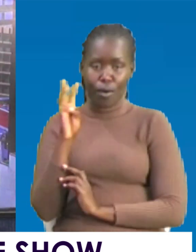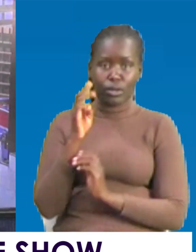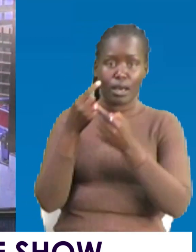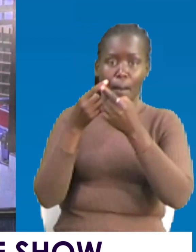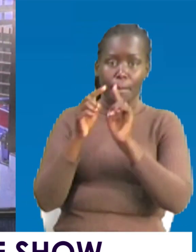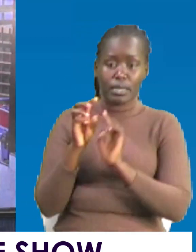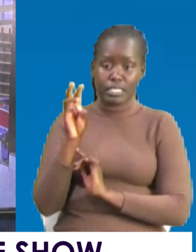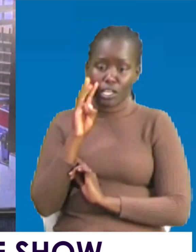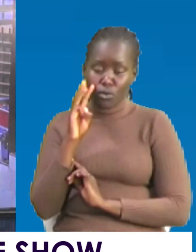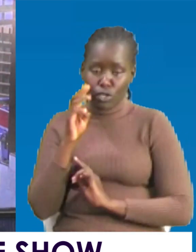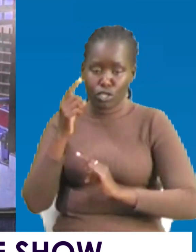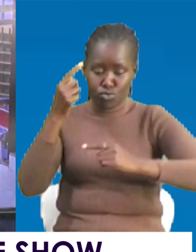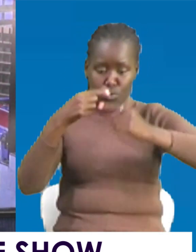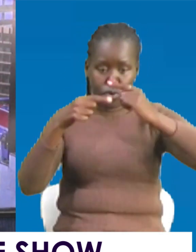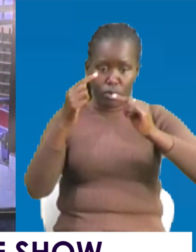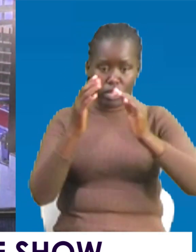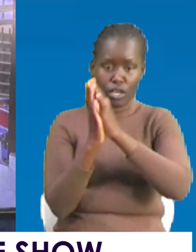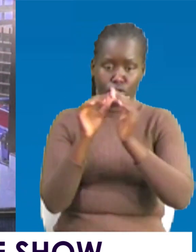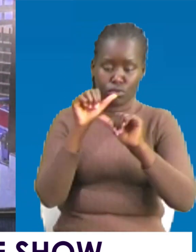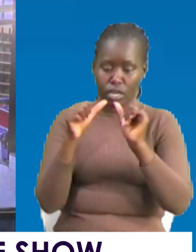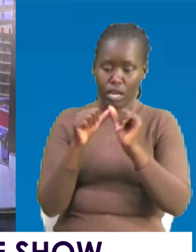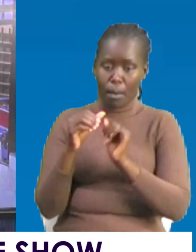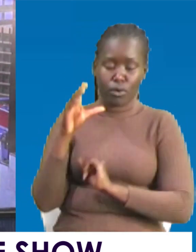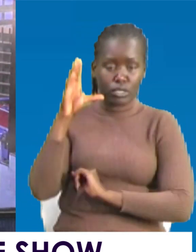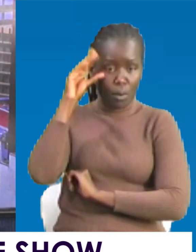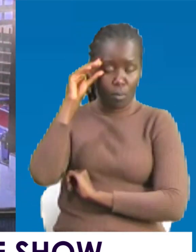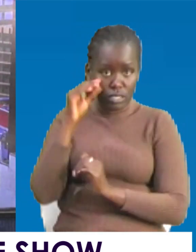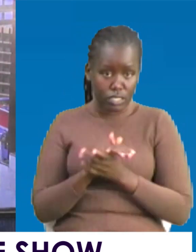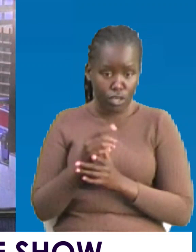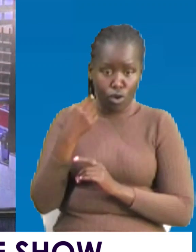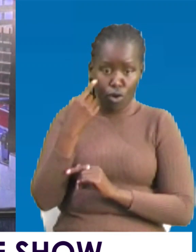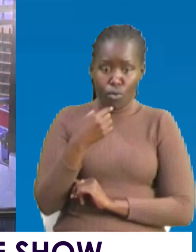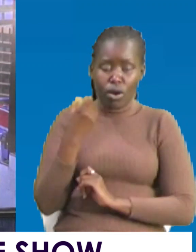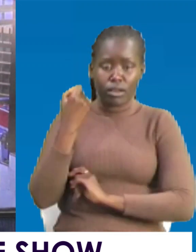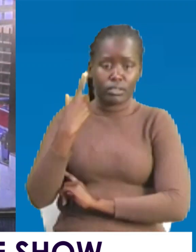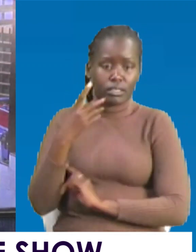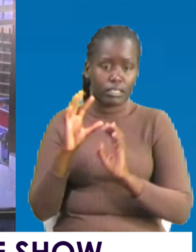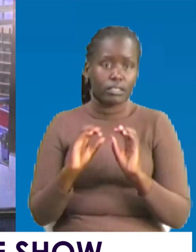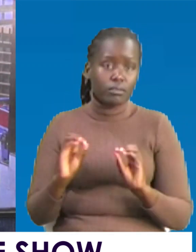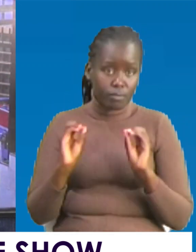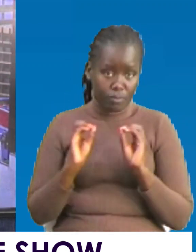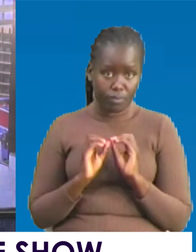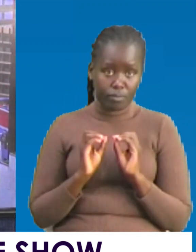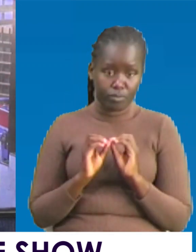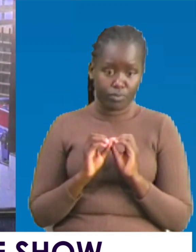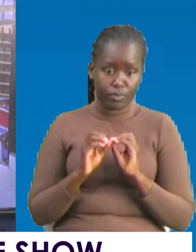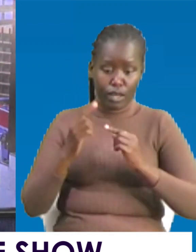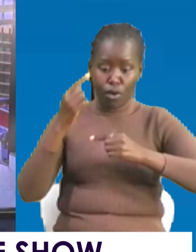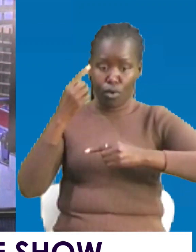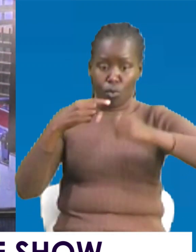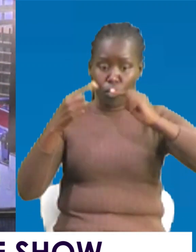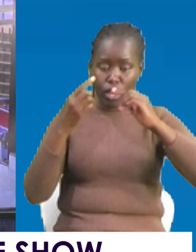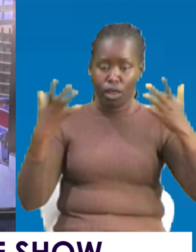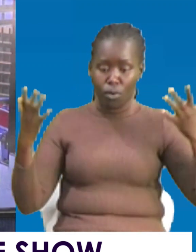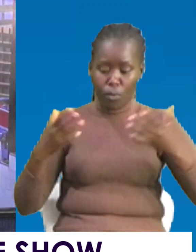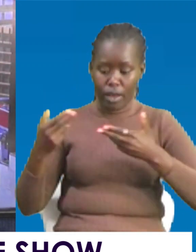water that you will conquer. That is the story of Moses I'm bringing across for those who are not understanding it. Conquer where